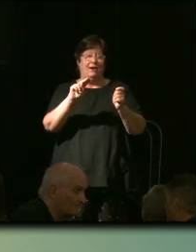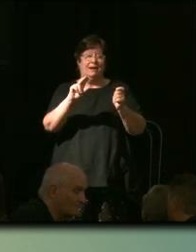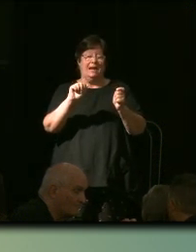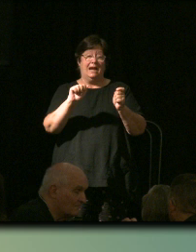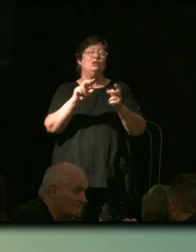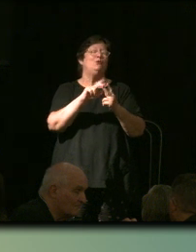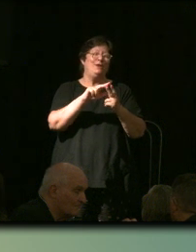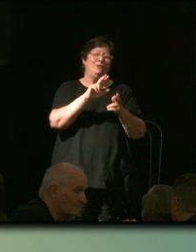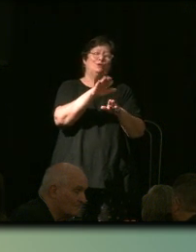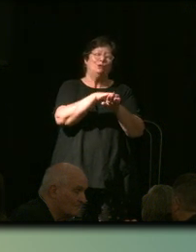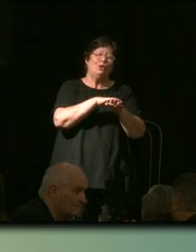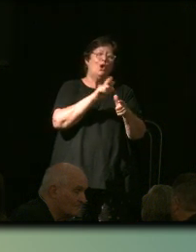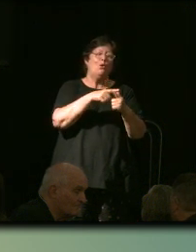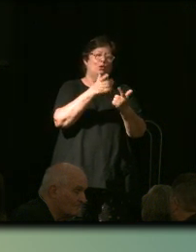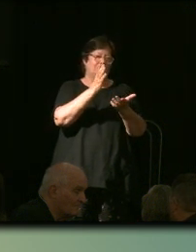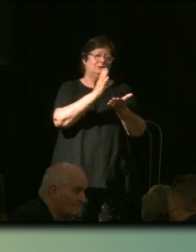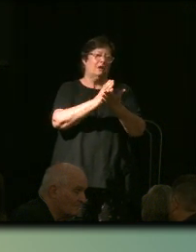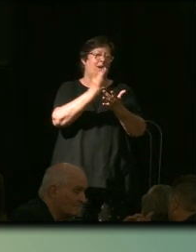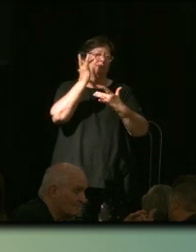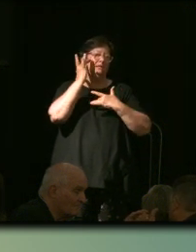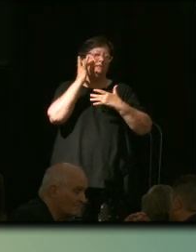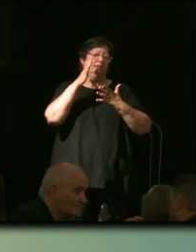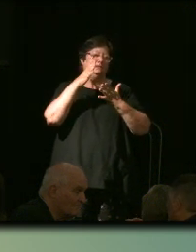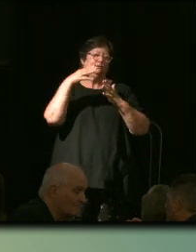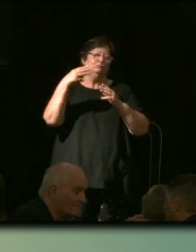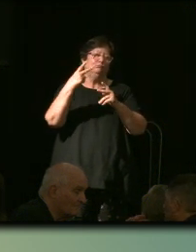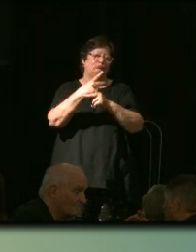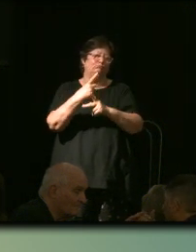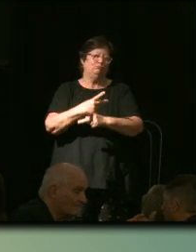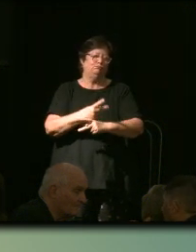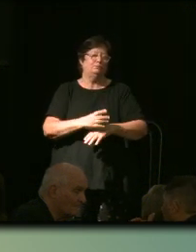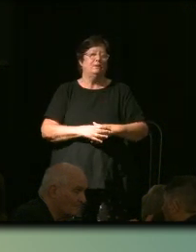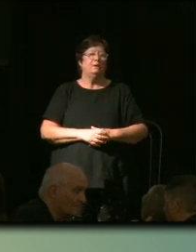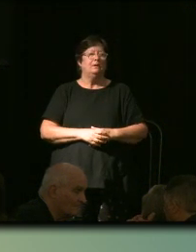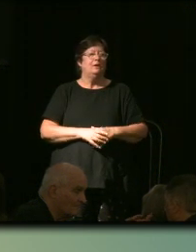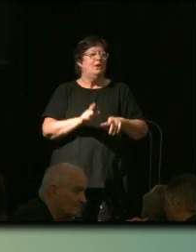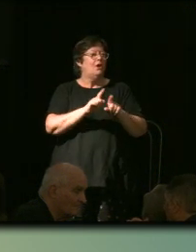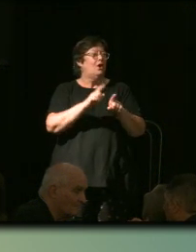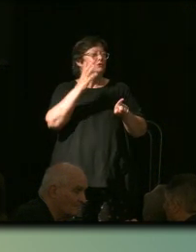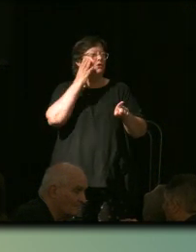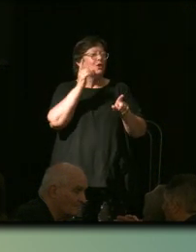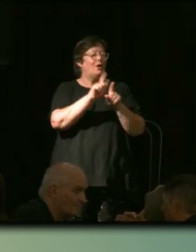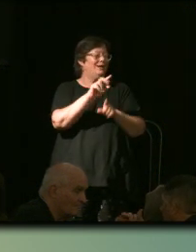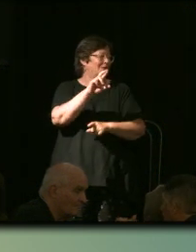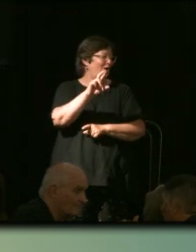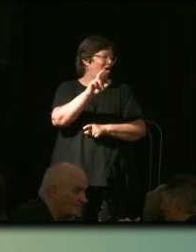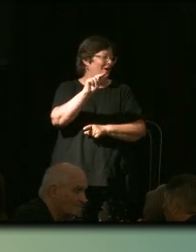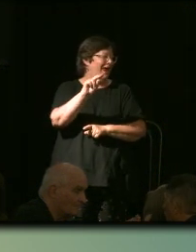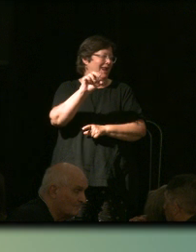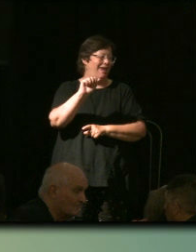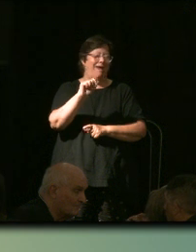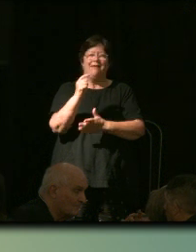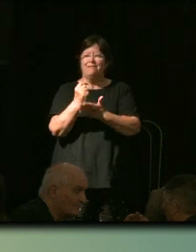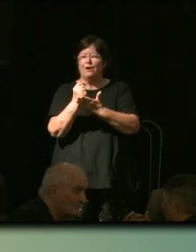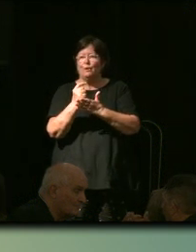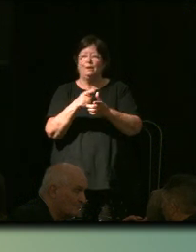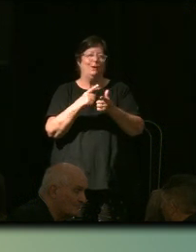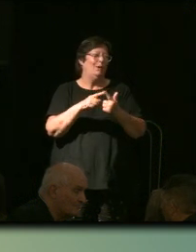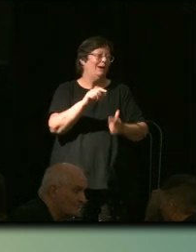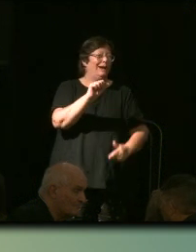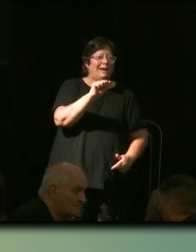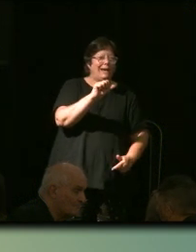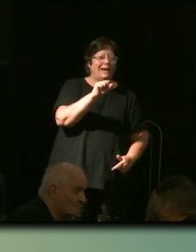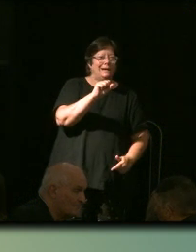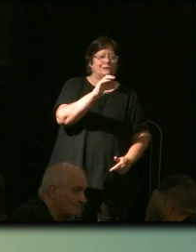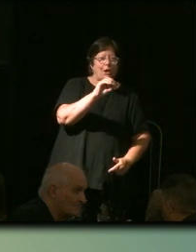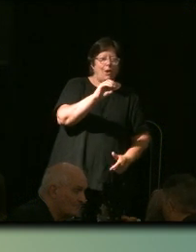or halt the disease progression. It's also known as RNA therapy or ASO